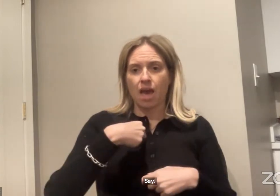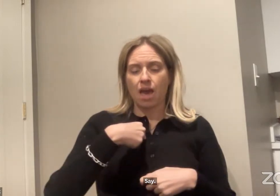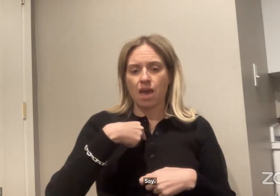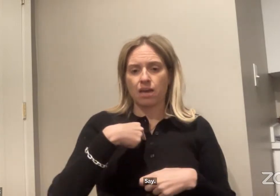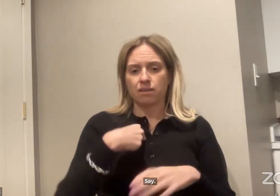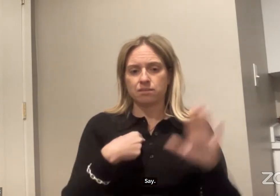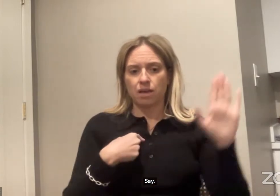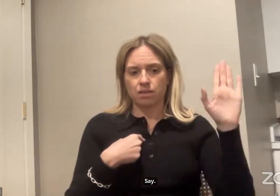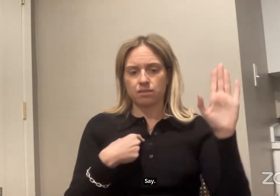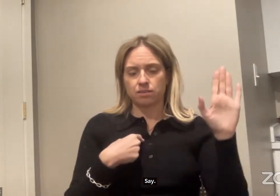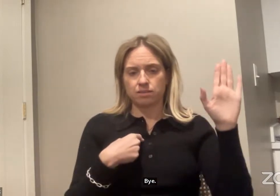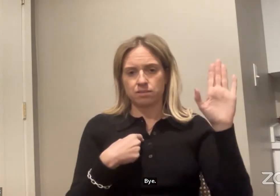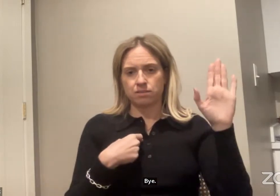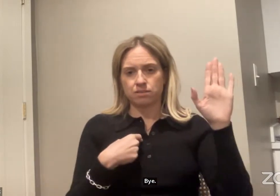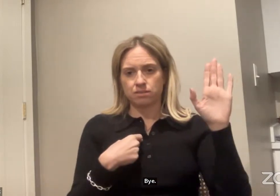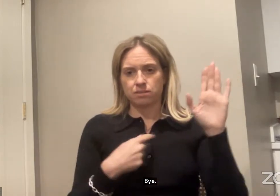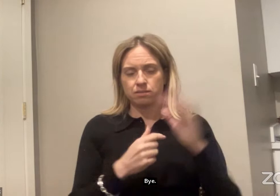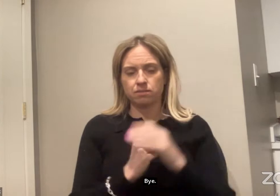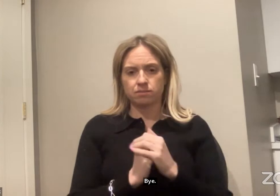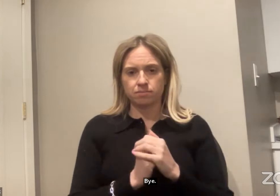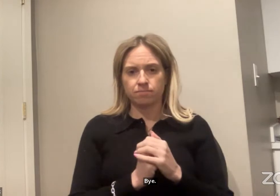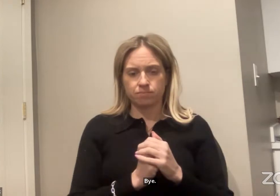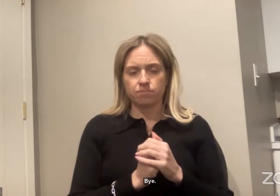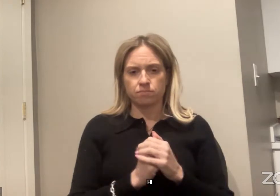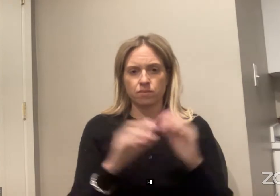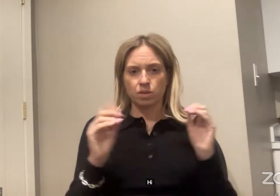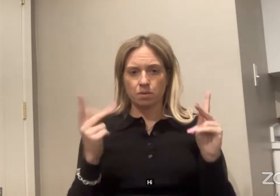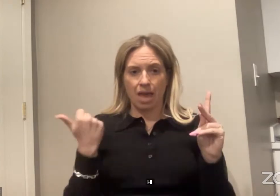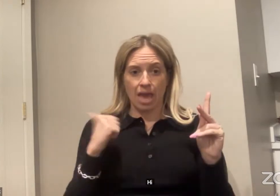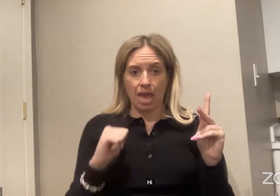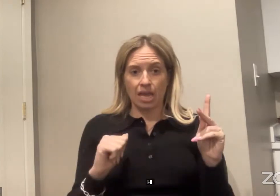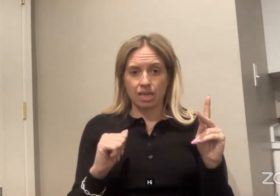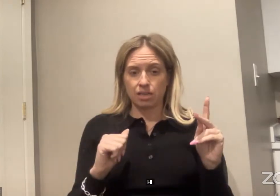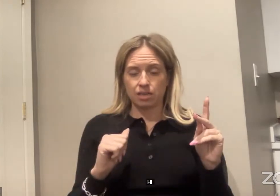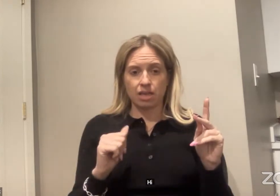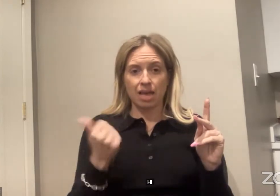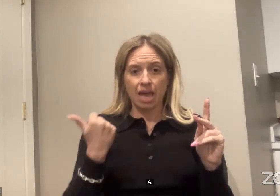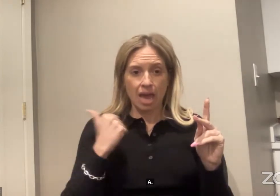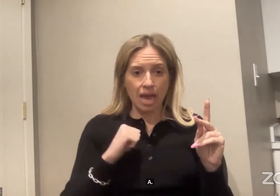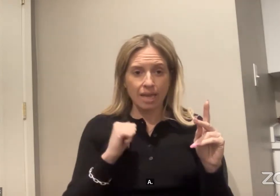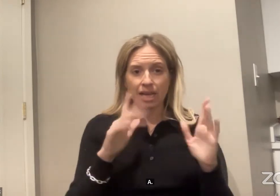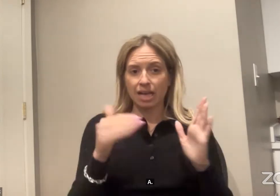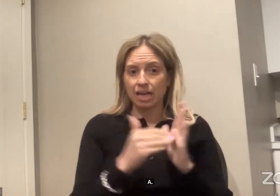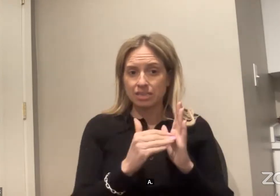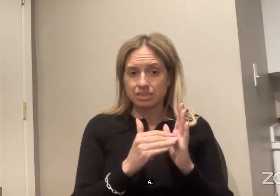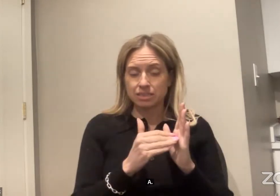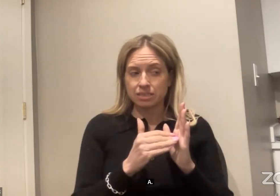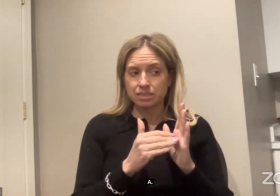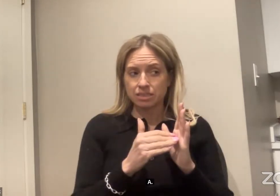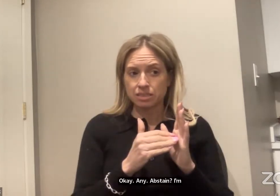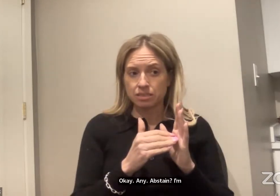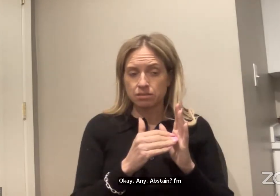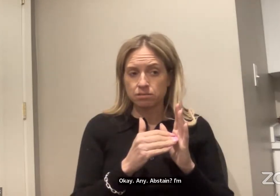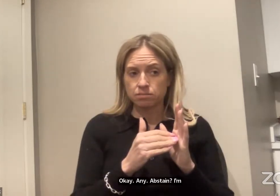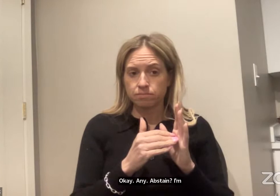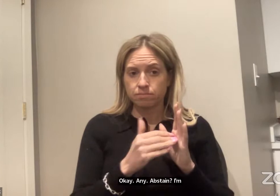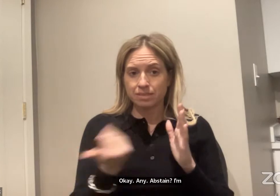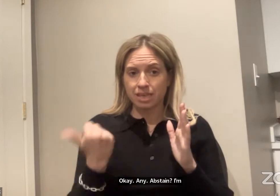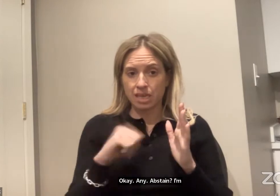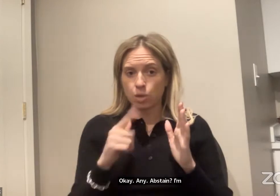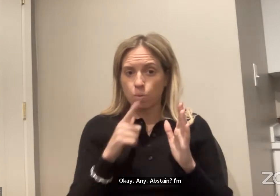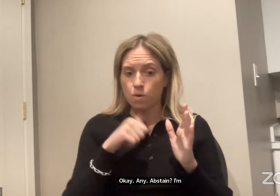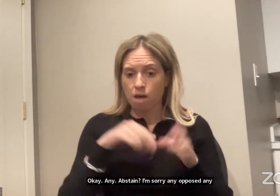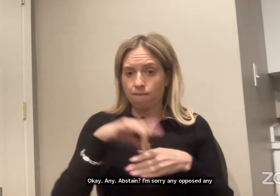Aye. Aye. Okay, any abstained? I'm sorry, any opposed? Any